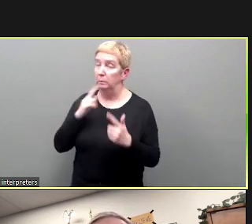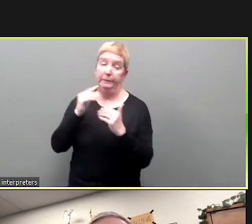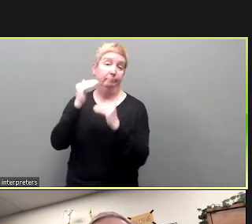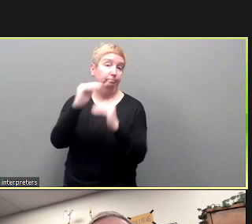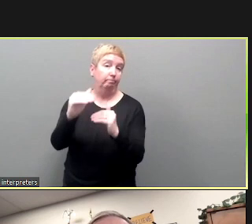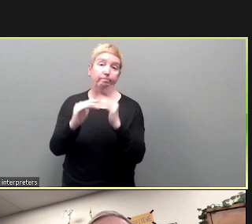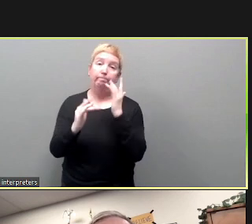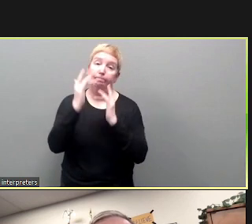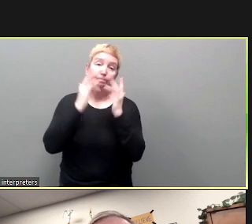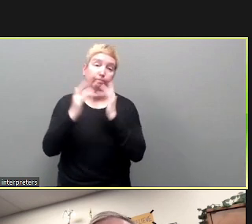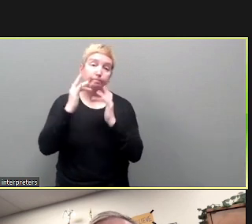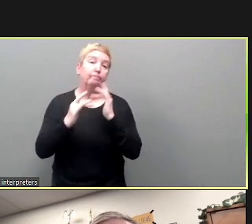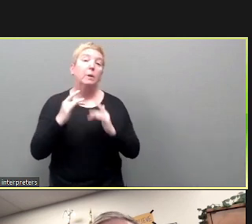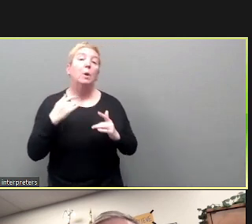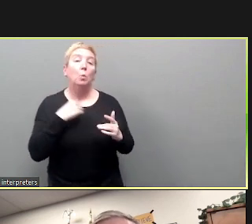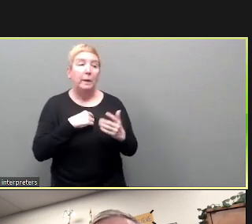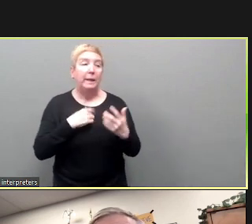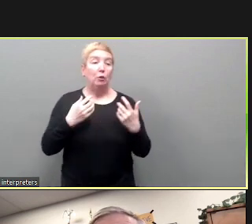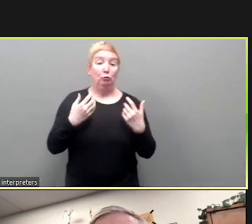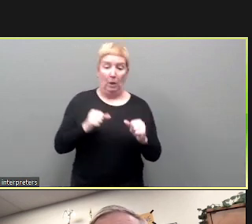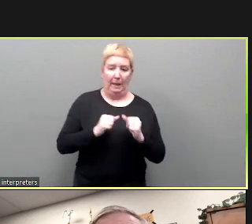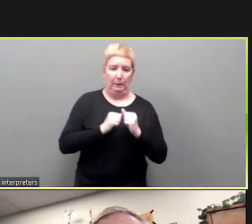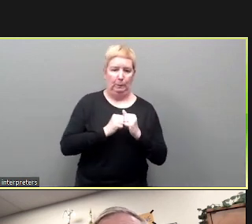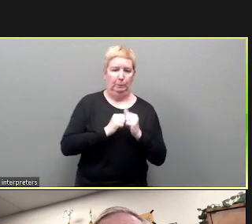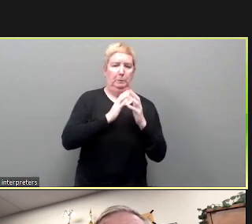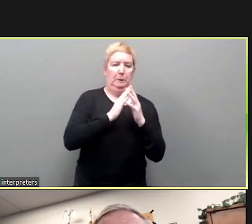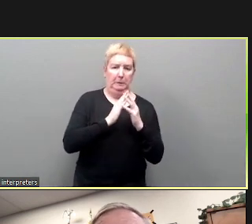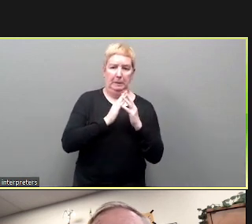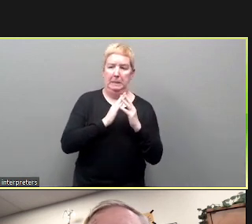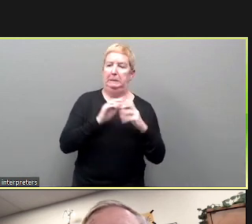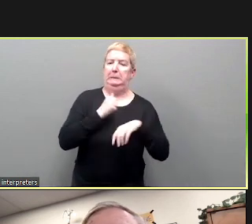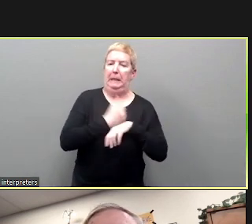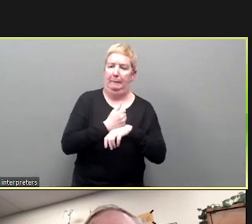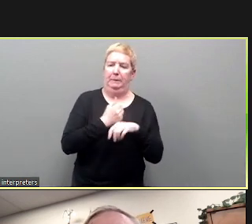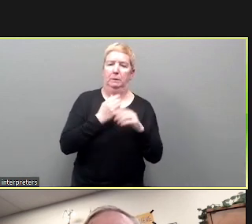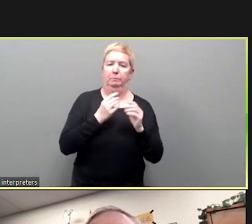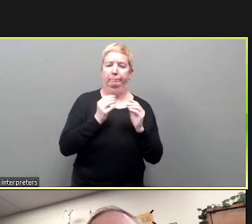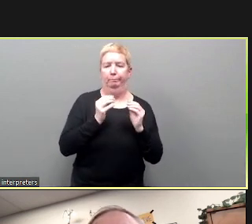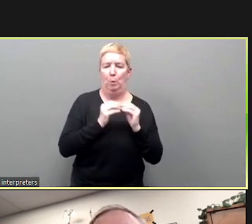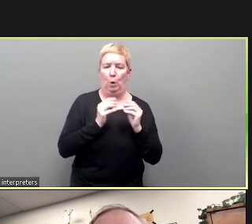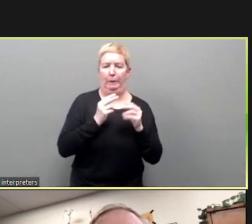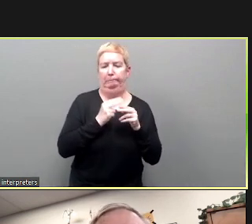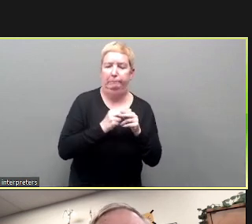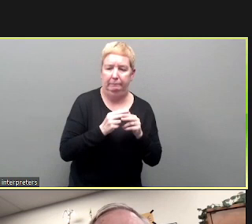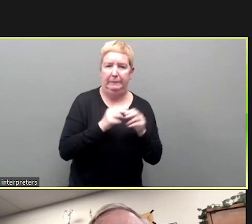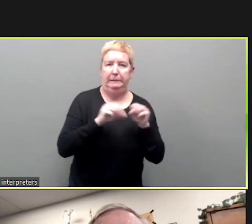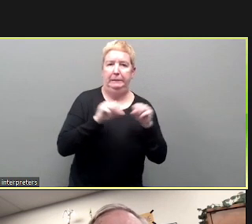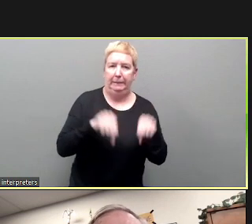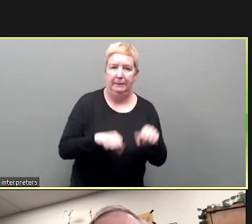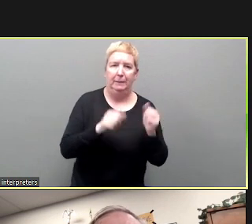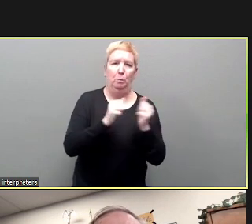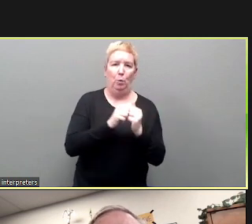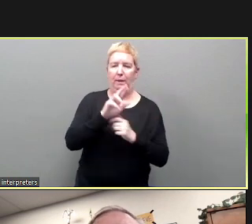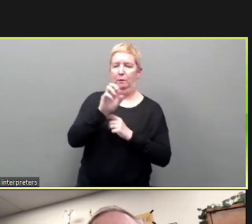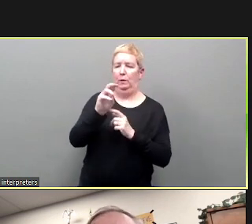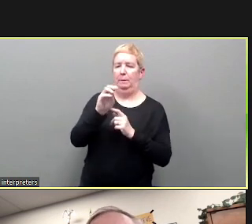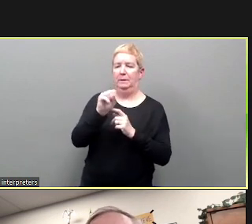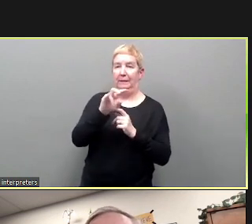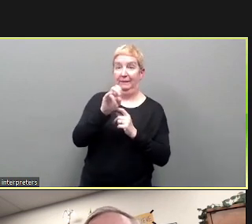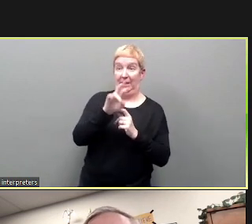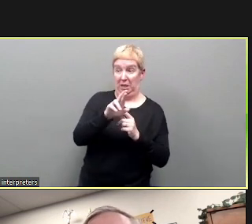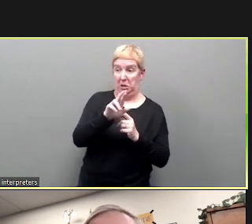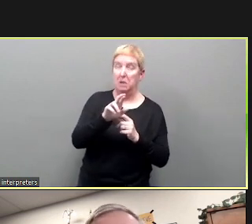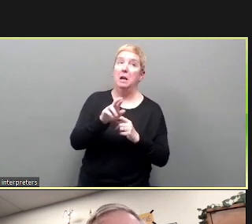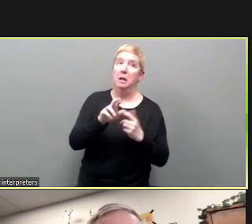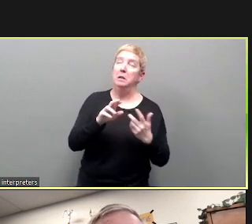hard to bring up a temporary remdesivir, even though it's 3 times as difficult, in order to try our best to fill